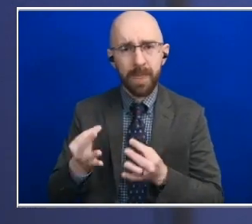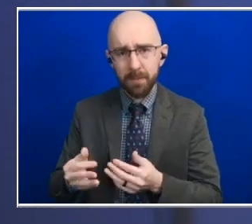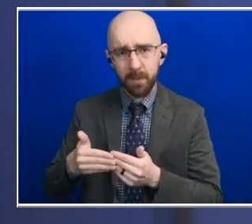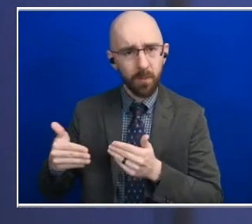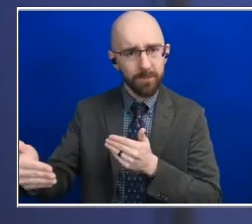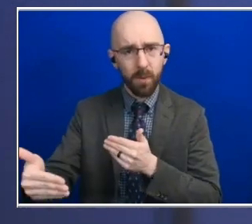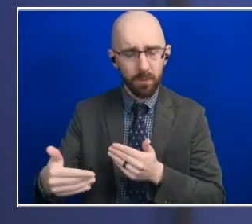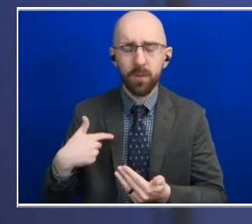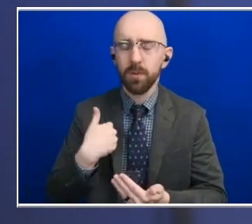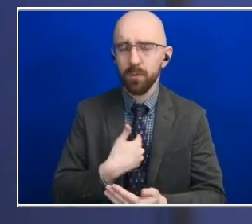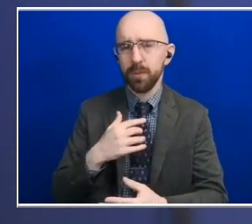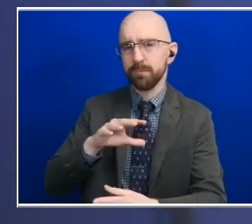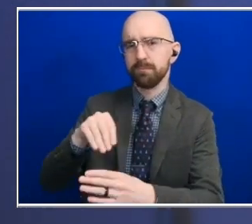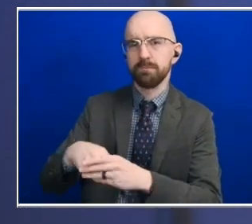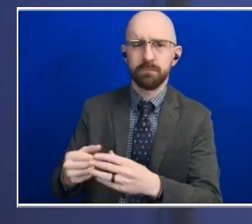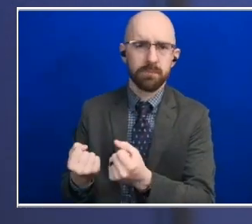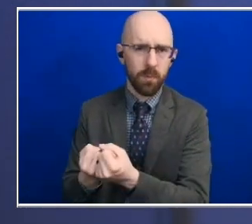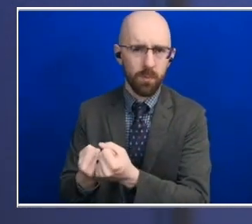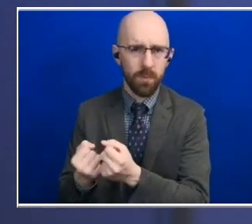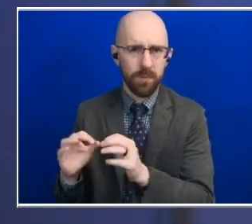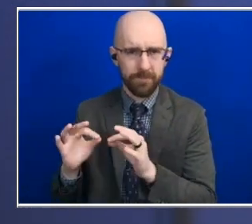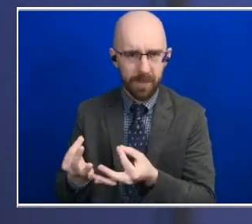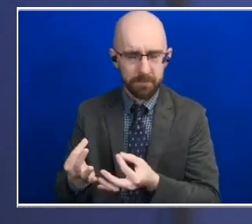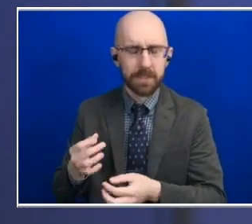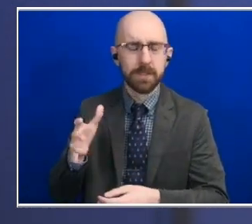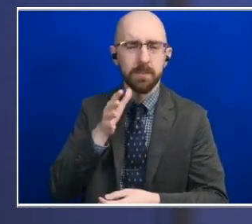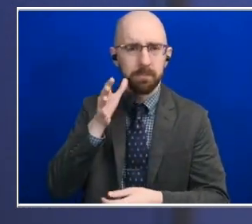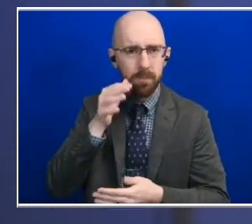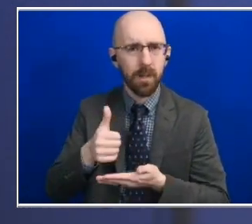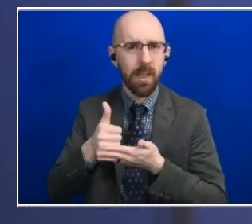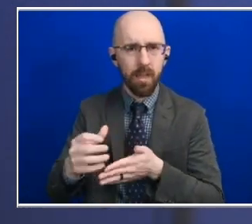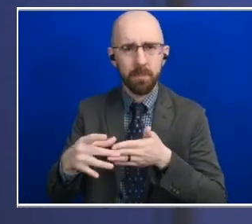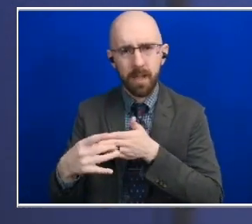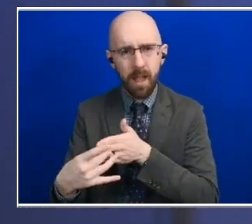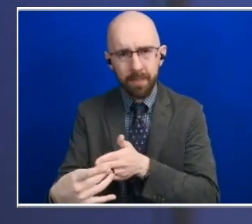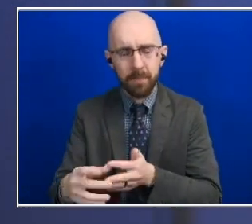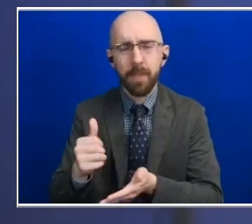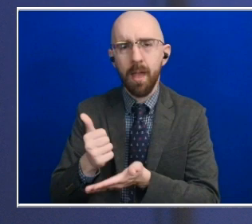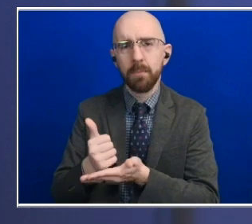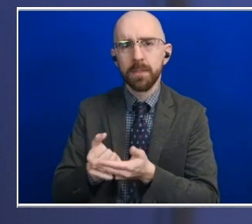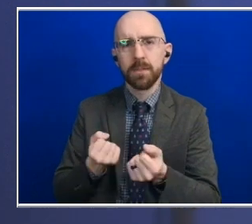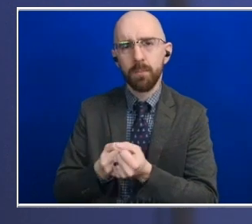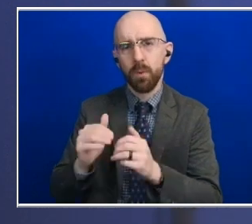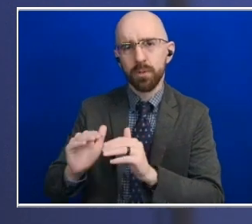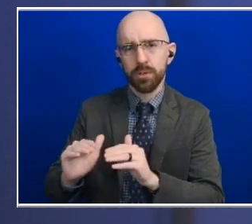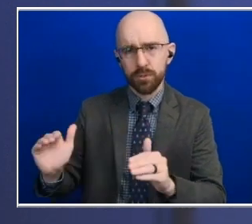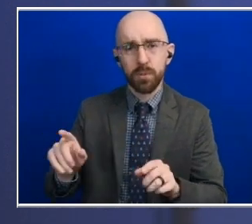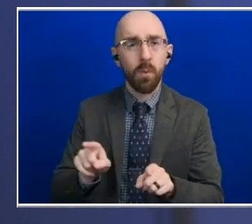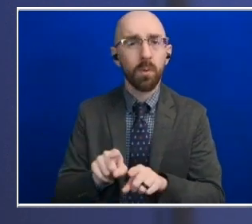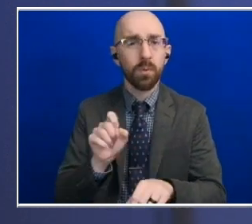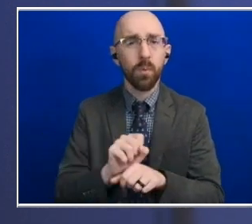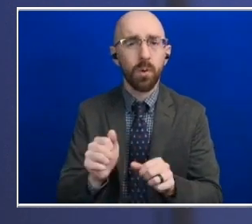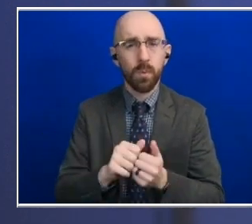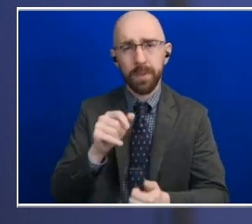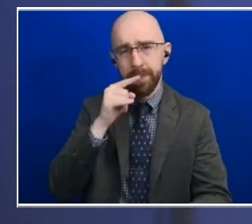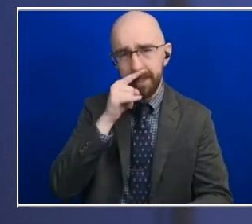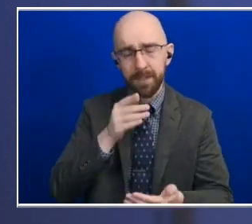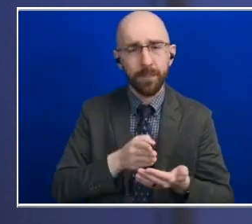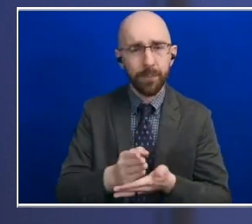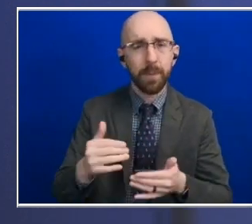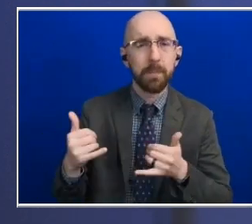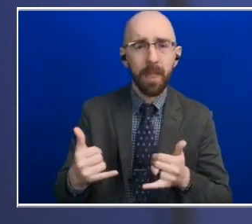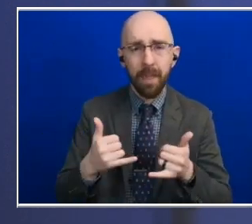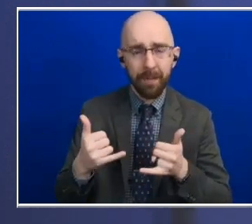support families and parents in helping guide them and helping support their children. And then we also work with kids through play, art,